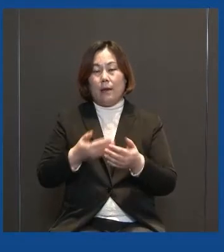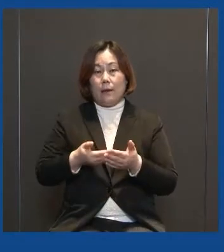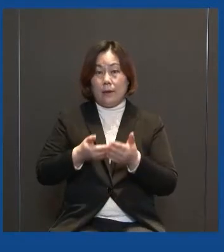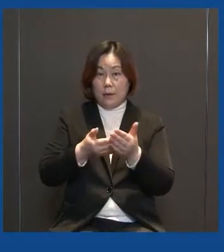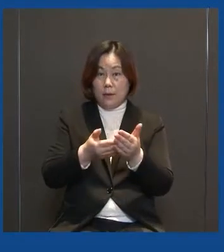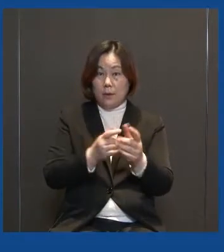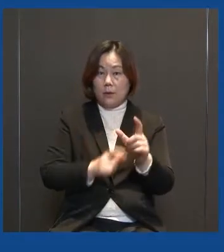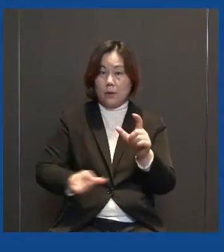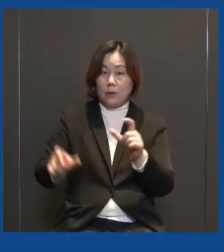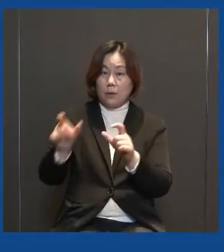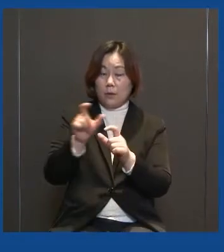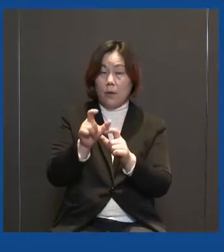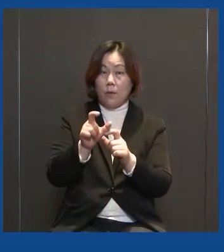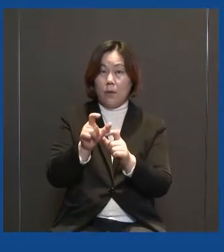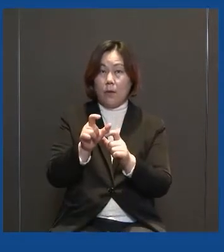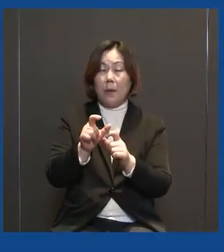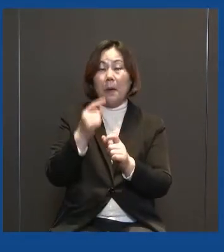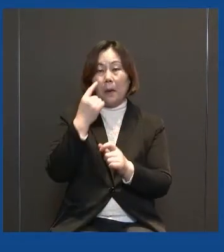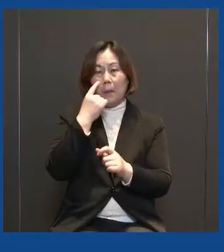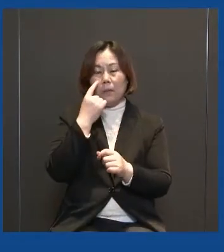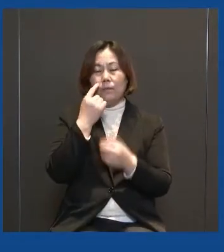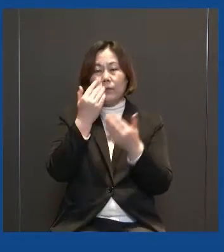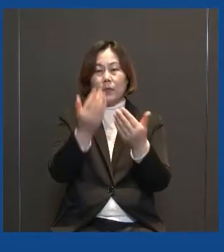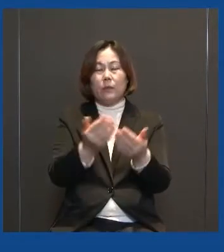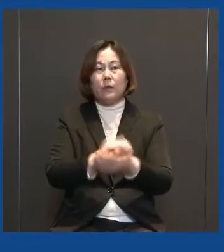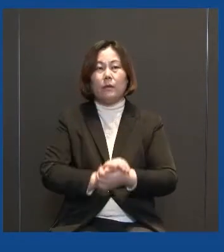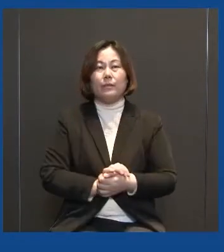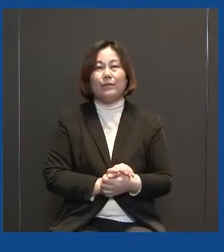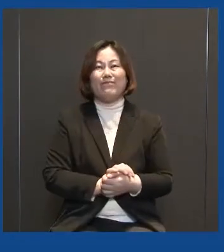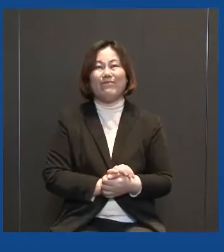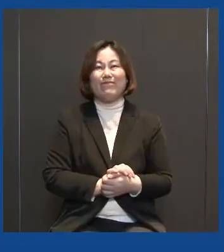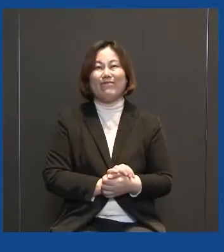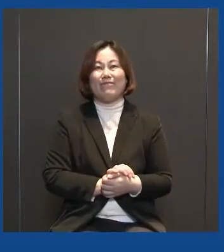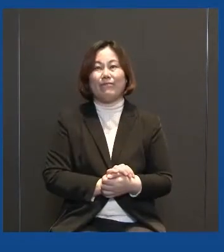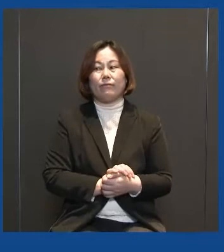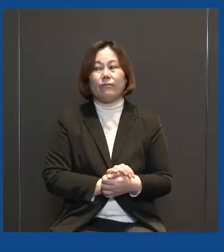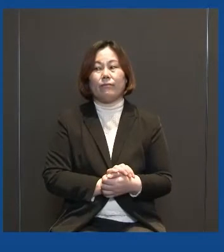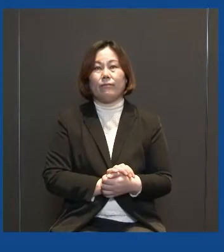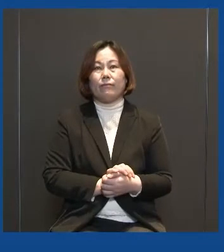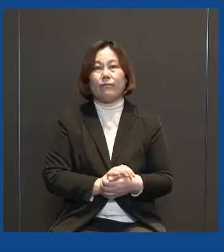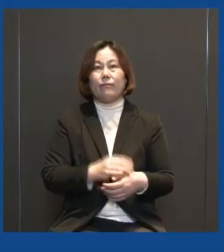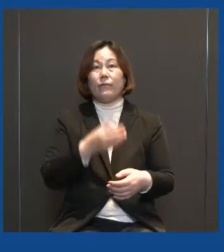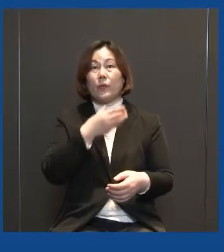you my opinions on the topic.